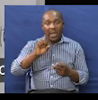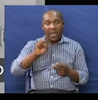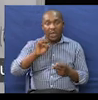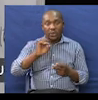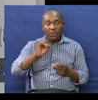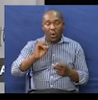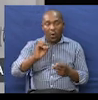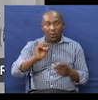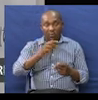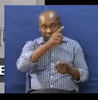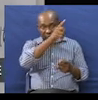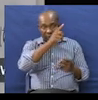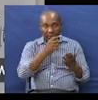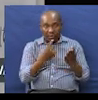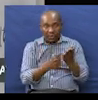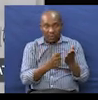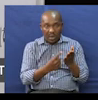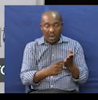of Uganda.